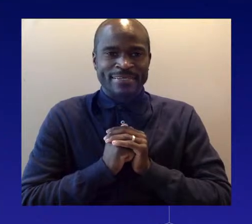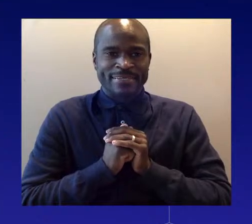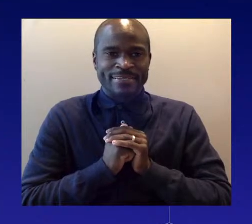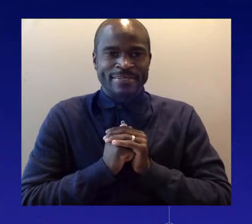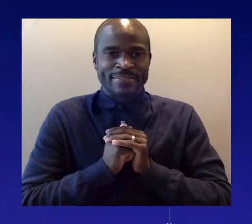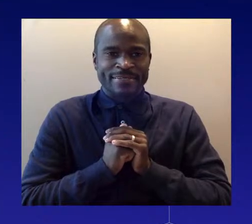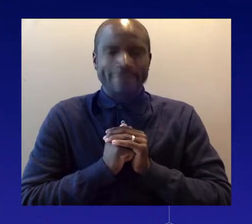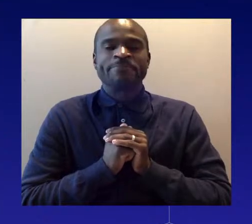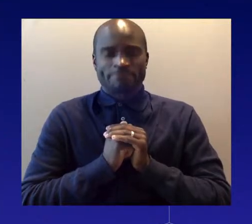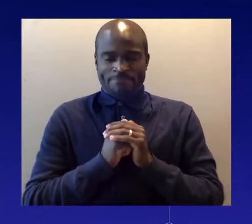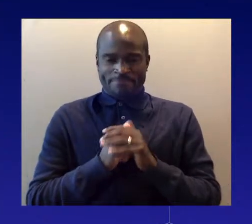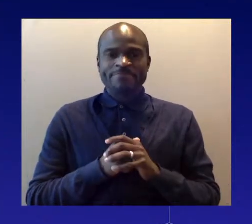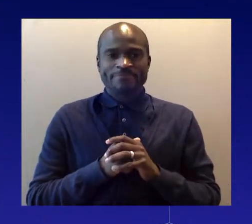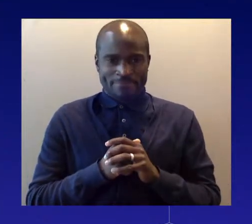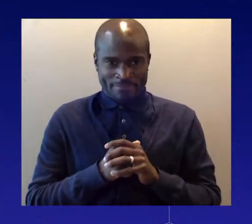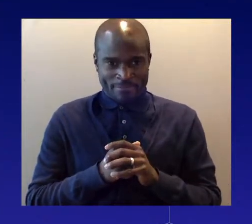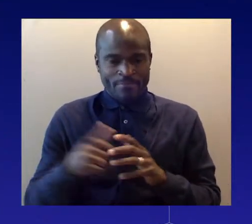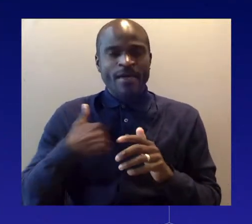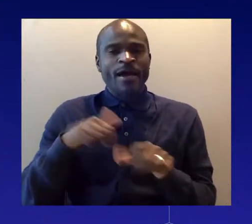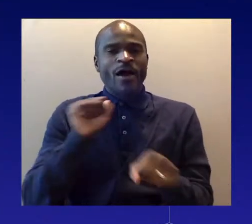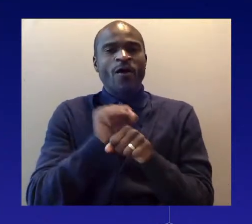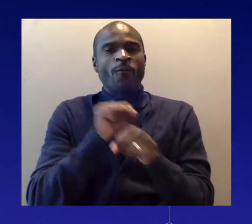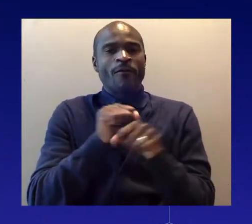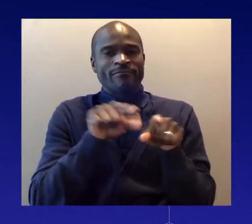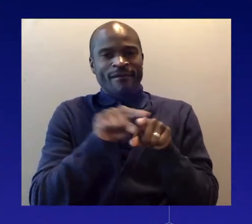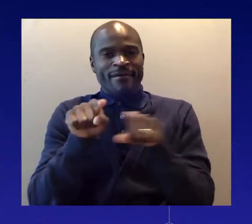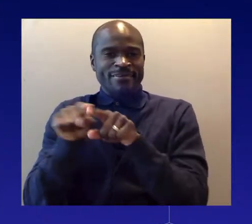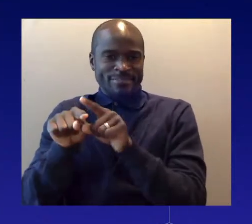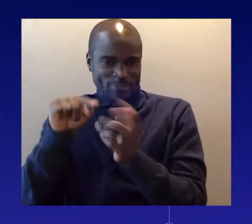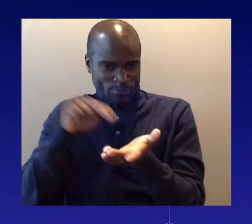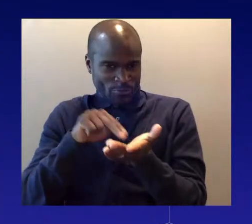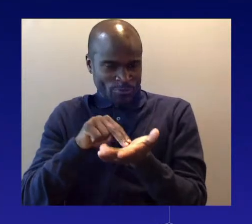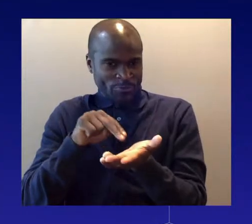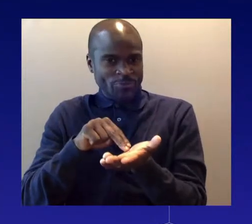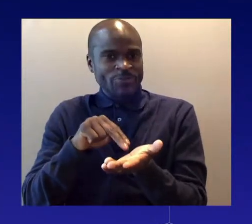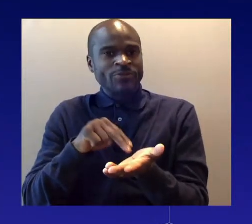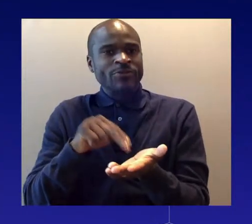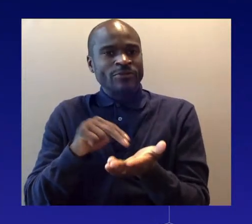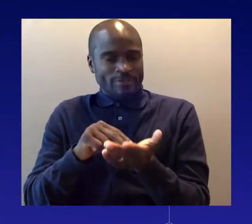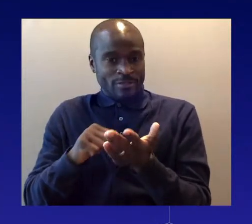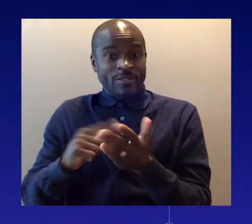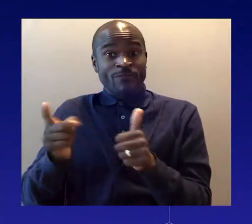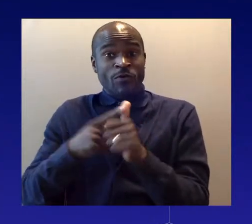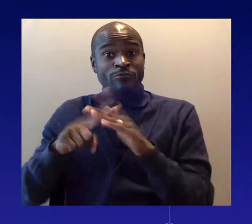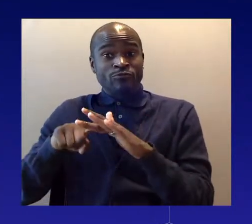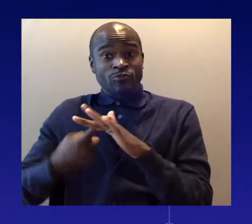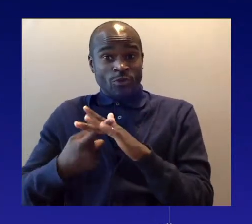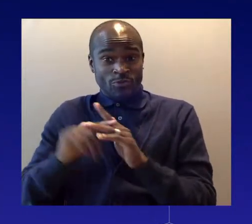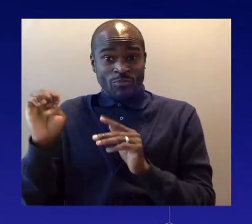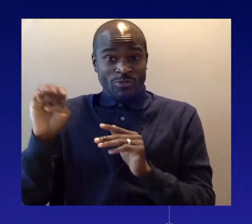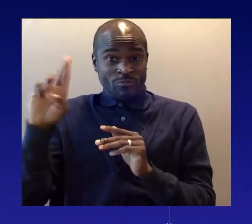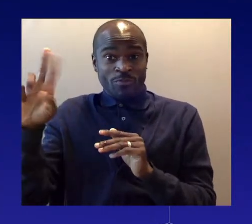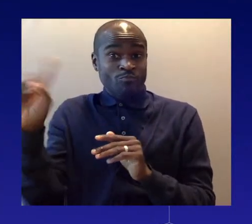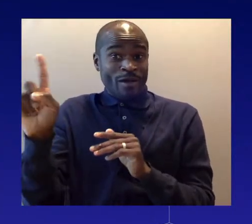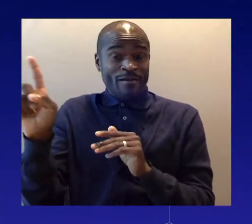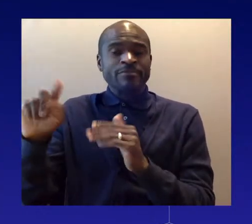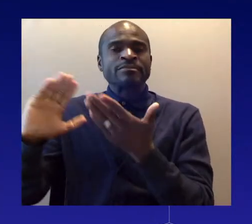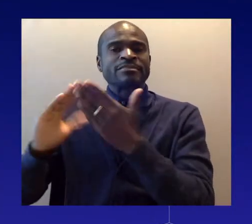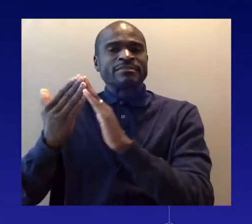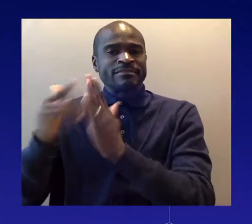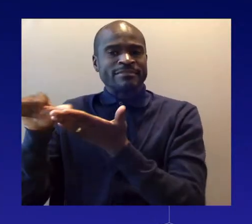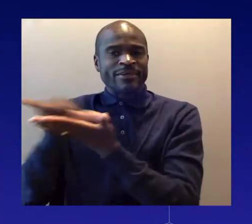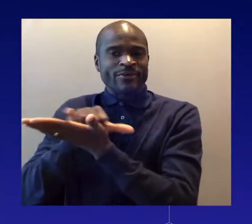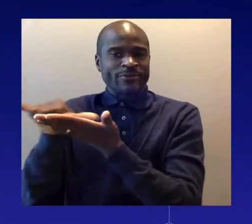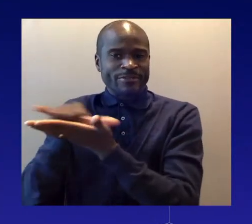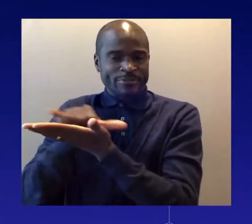And I worked as a nurse in the emergency room at the start of the COVID-19 pandemic in New York City. For many